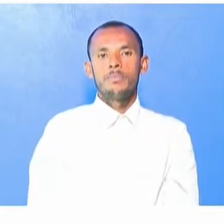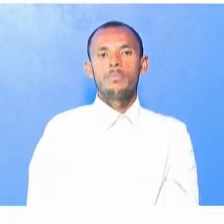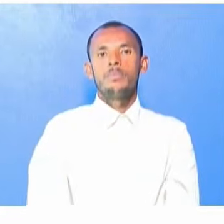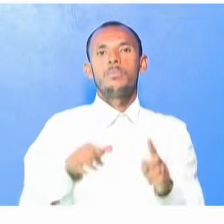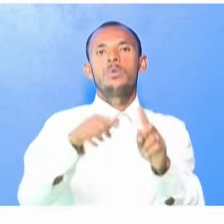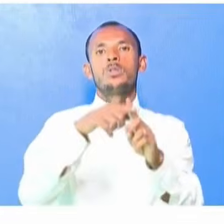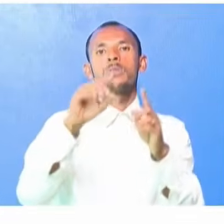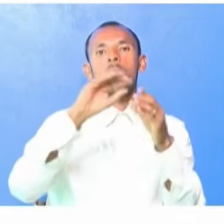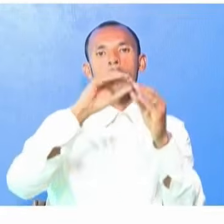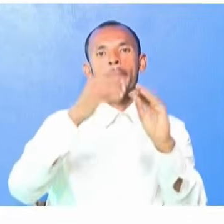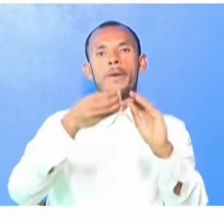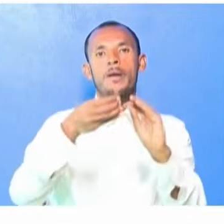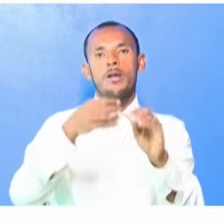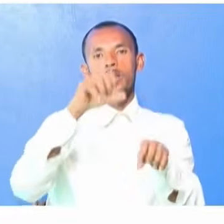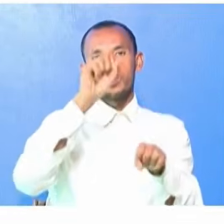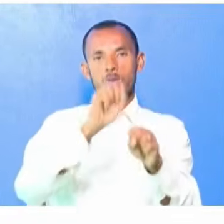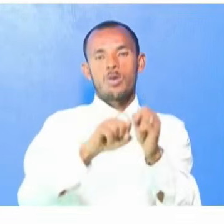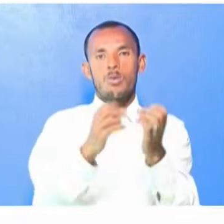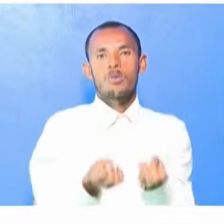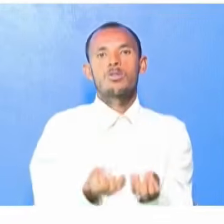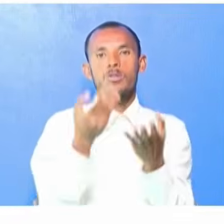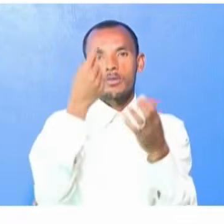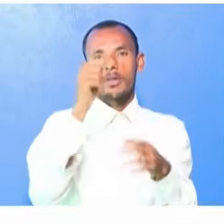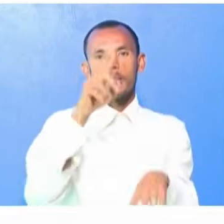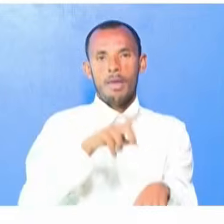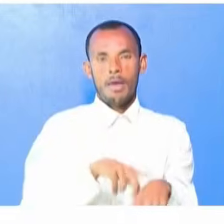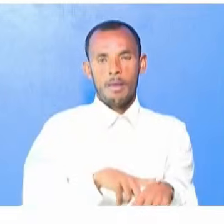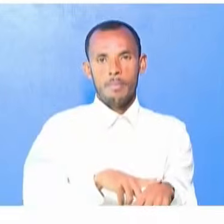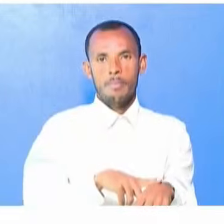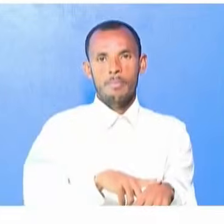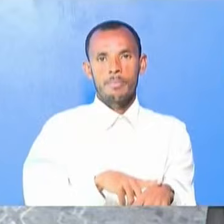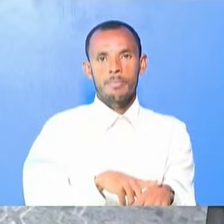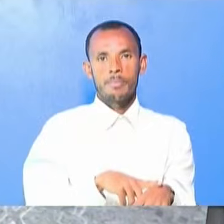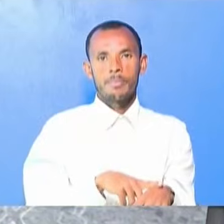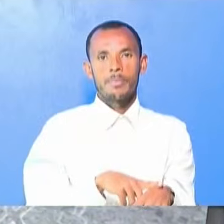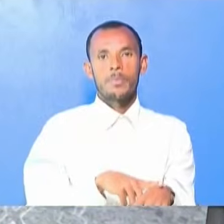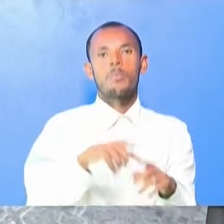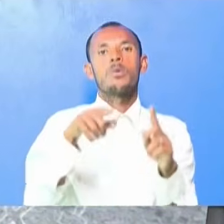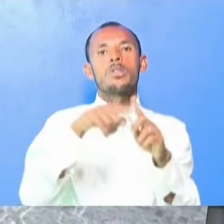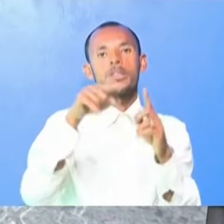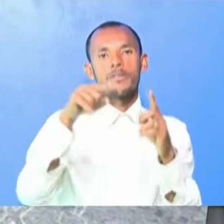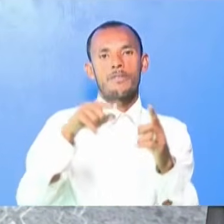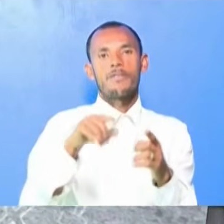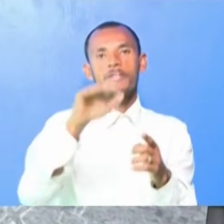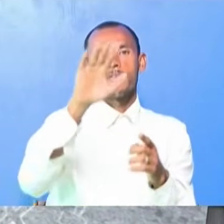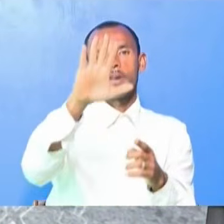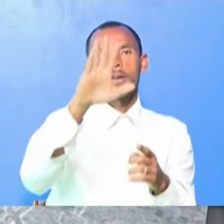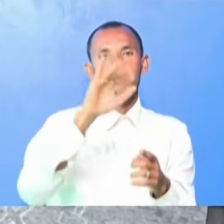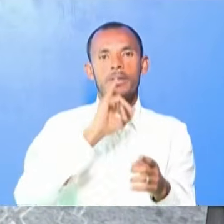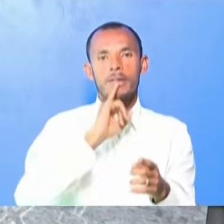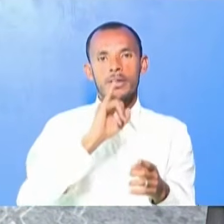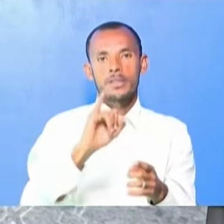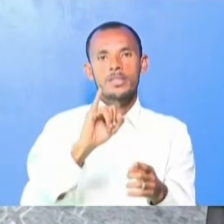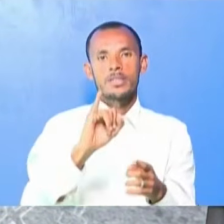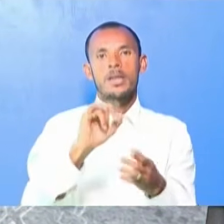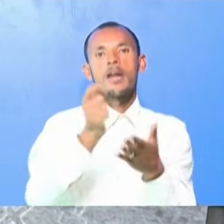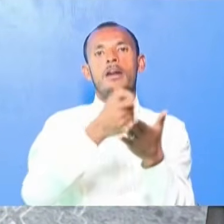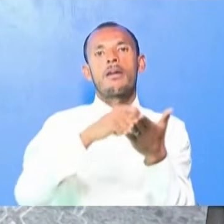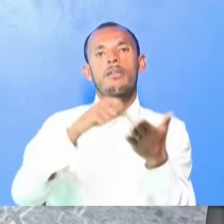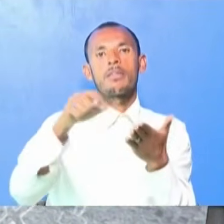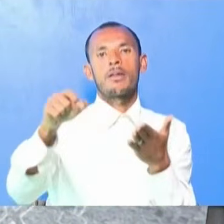Positive number. So, most of the time, positive 5 is